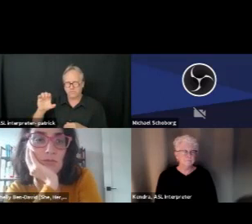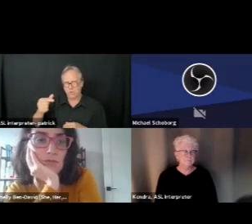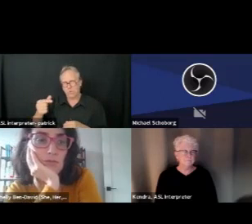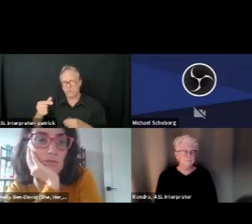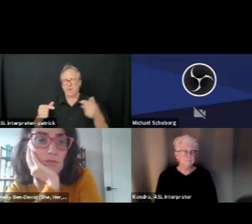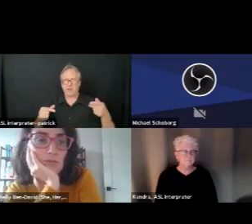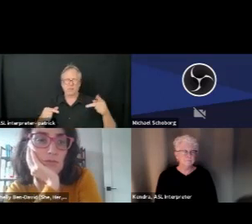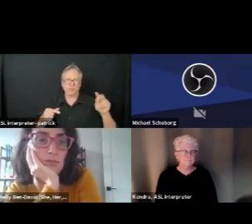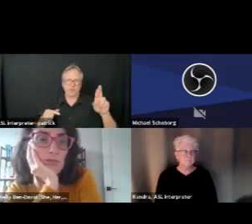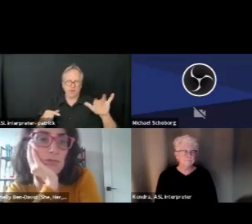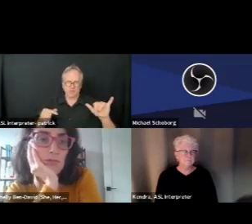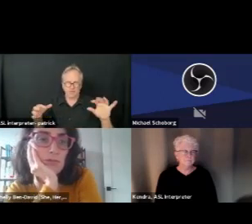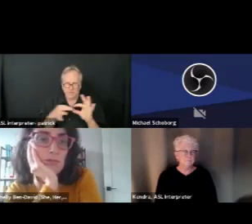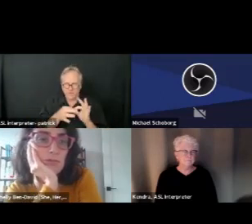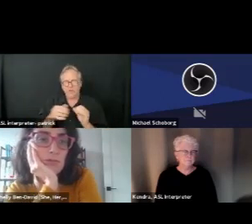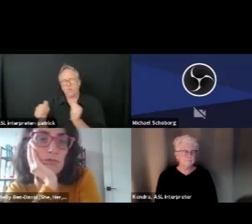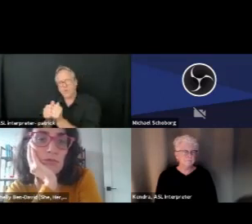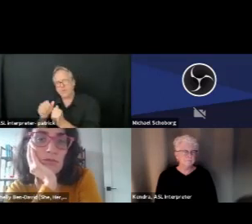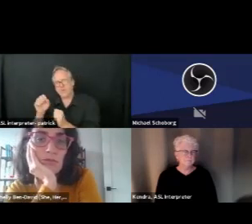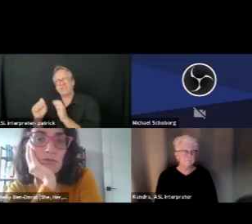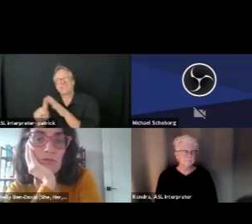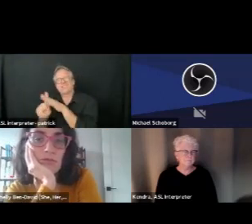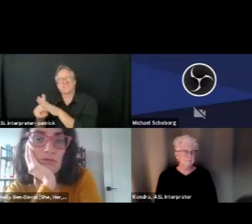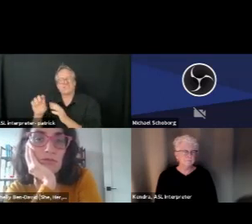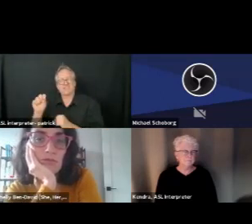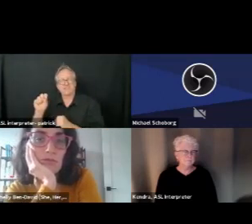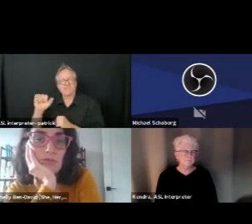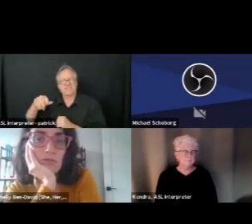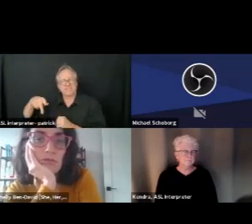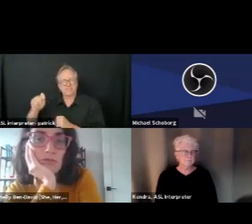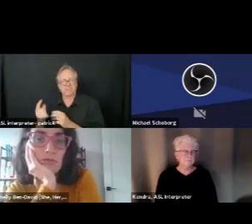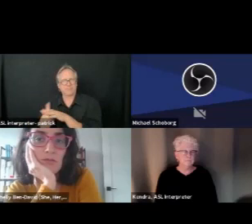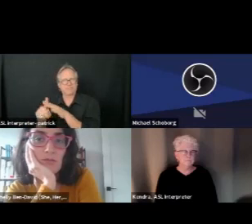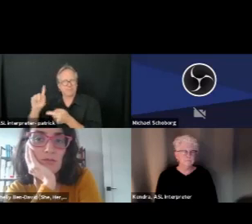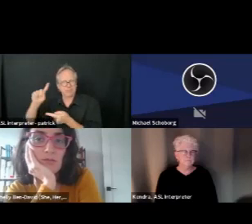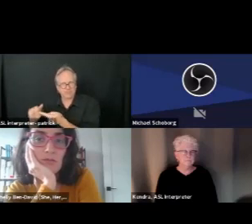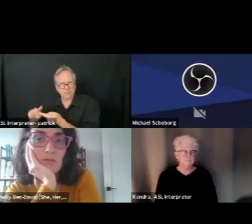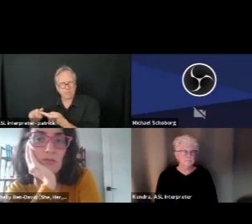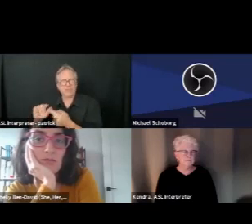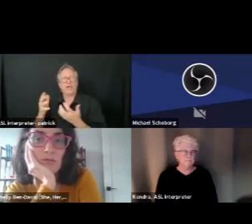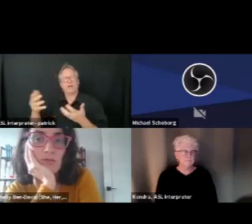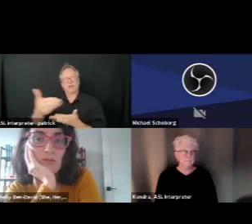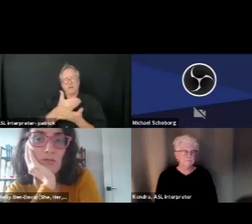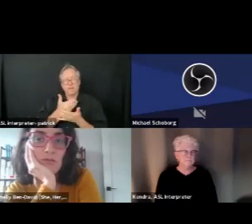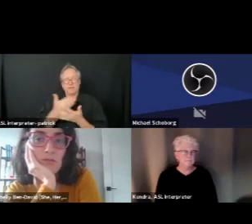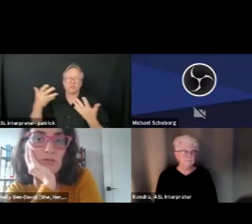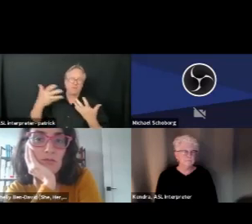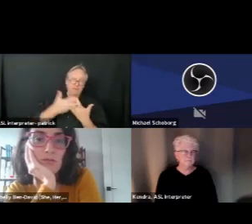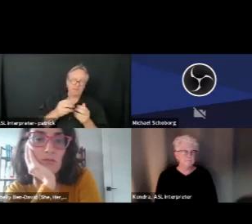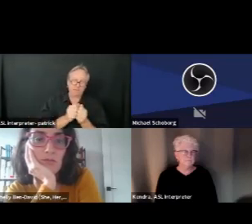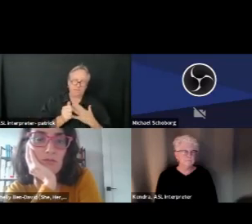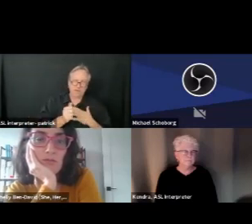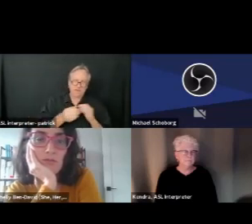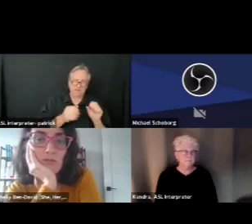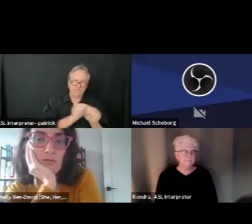recovery, and symptom remission. And again, here I used data that was collected at the service, and I tried to match that data with what I had collected. And what